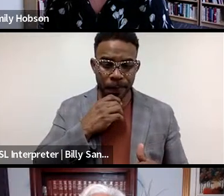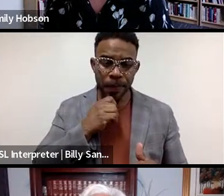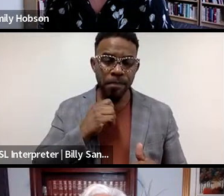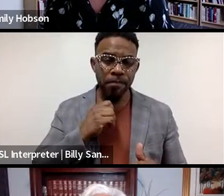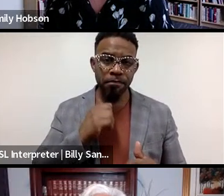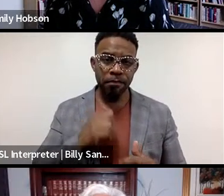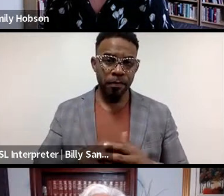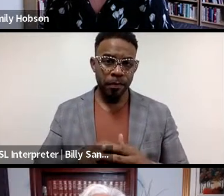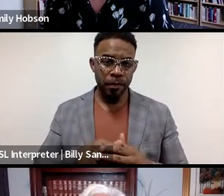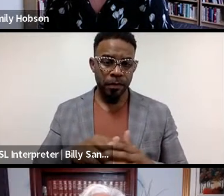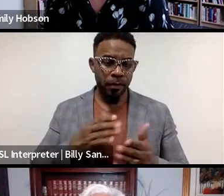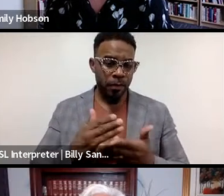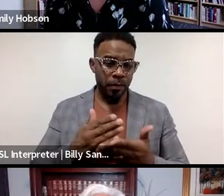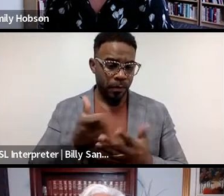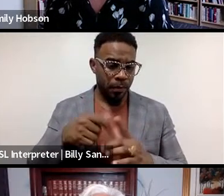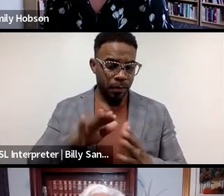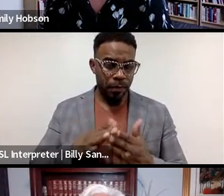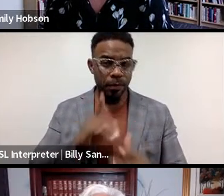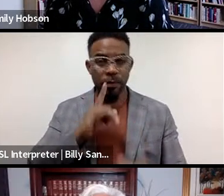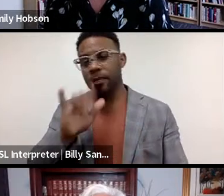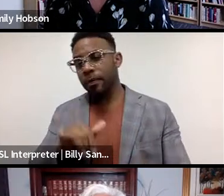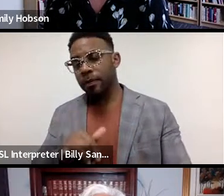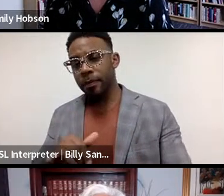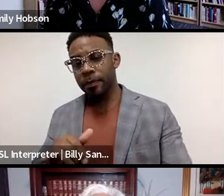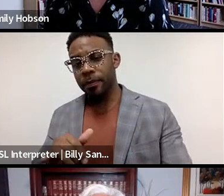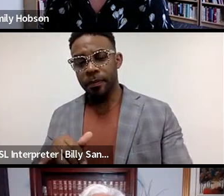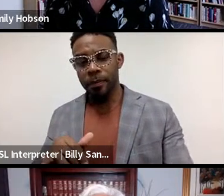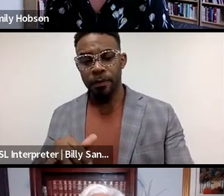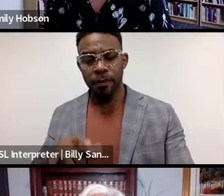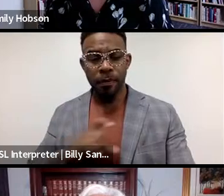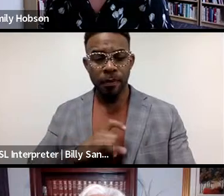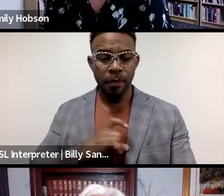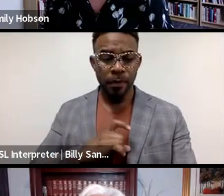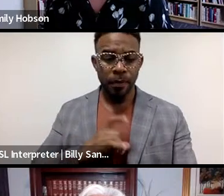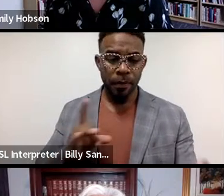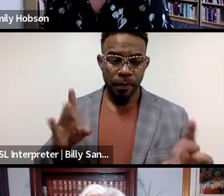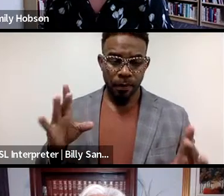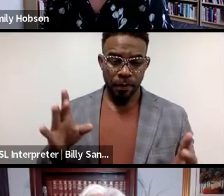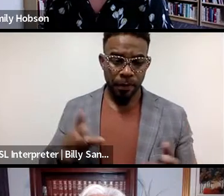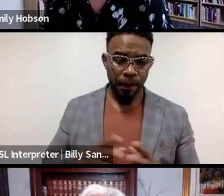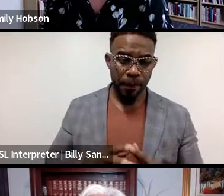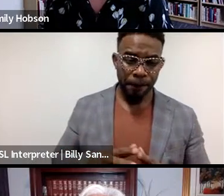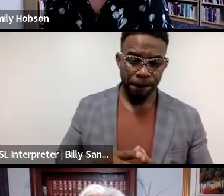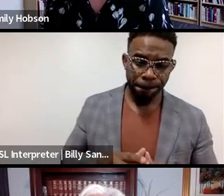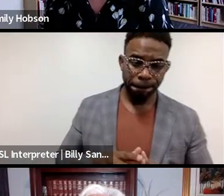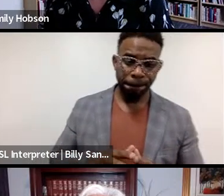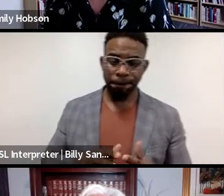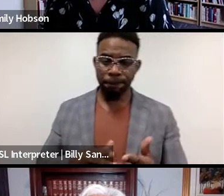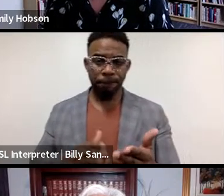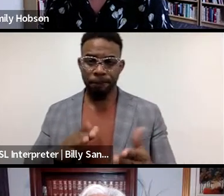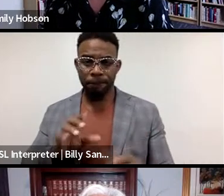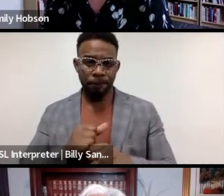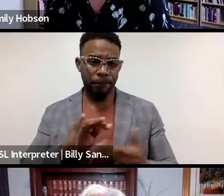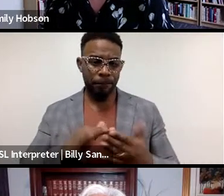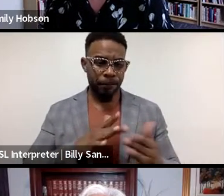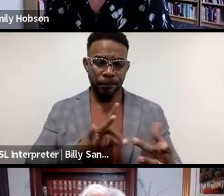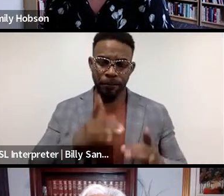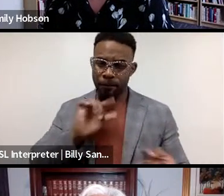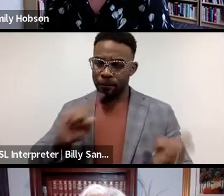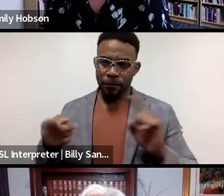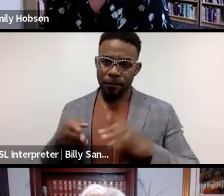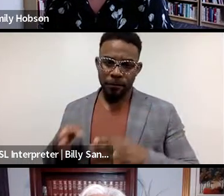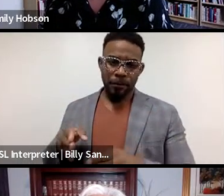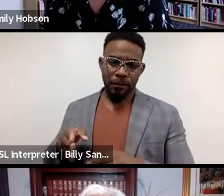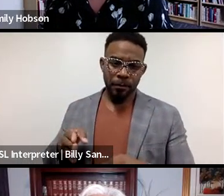lesson or takeaway from the book is that you know, police violence precipitates community violence, not the other way around. That